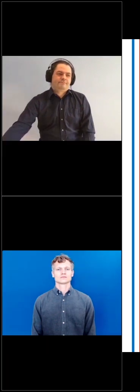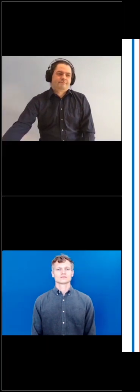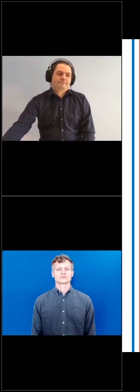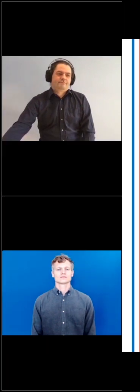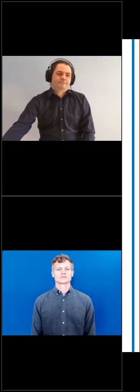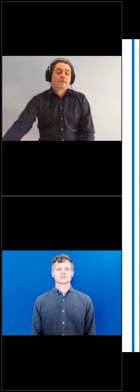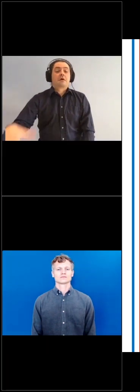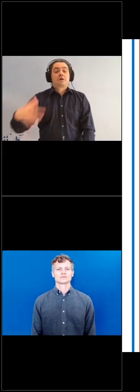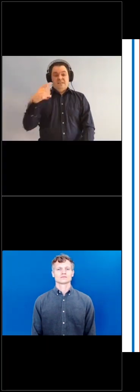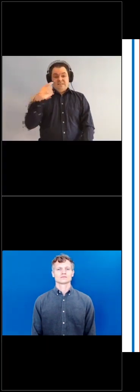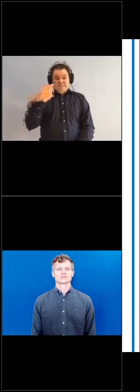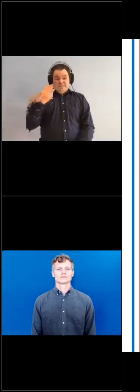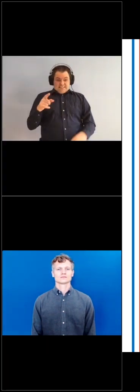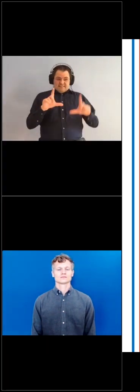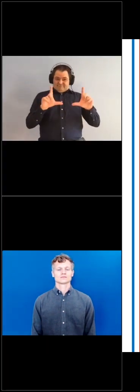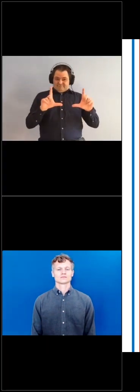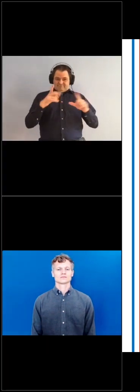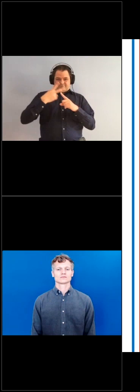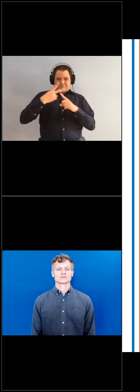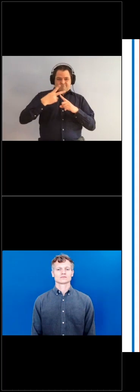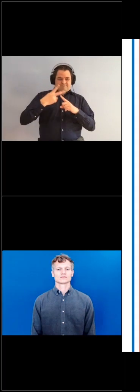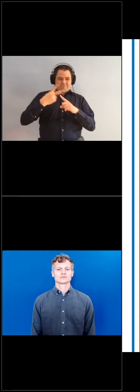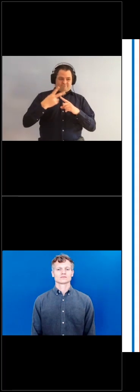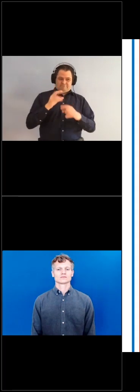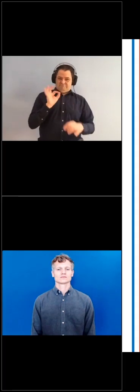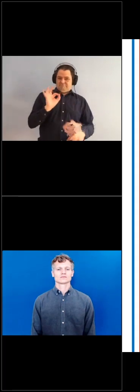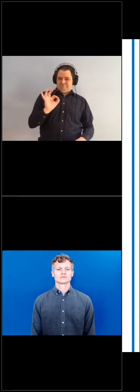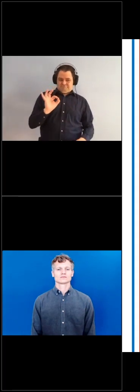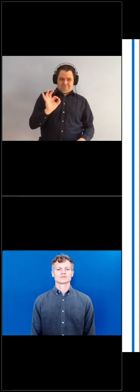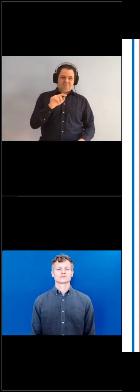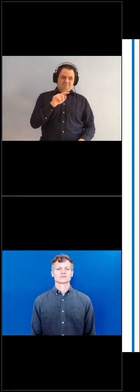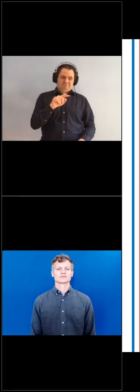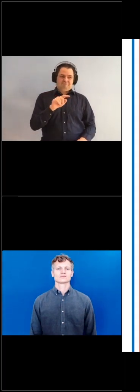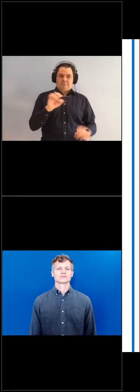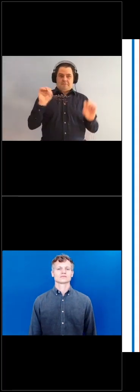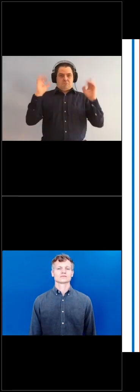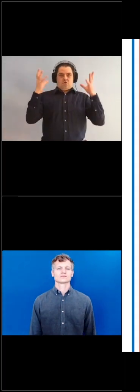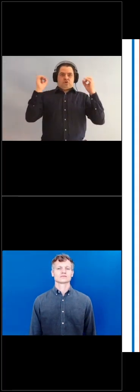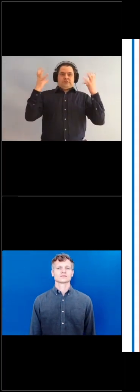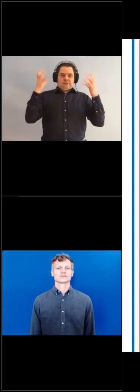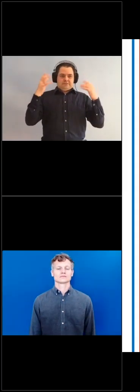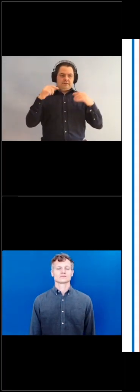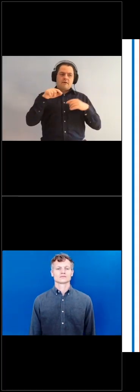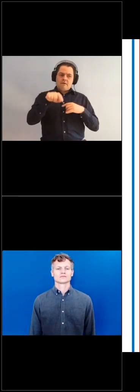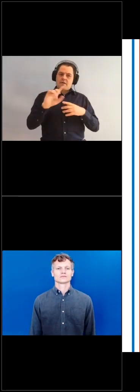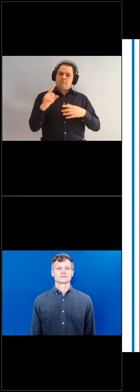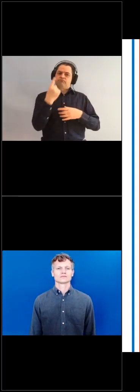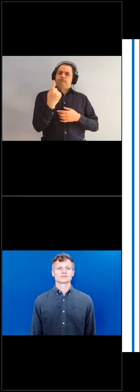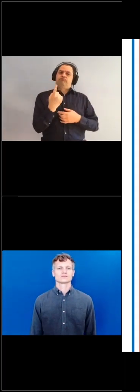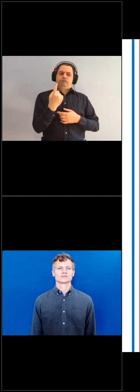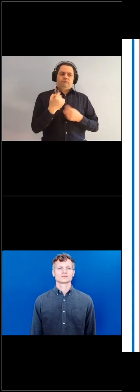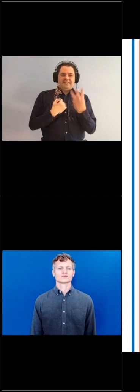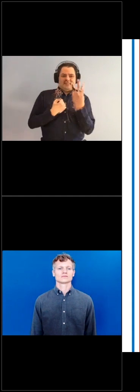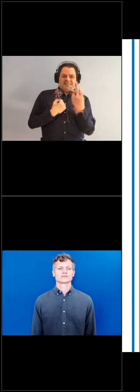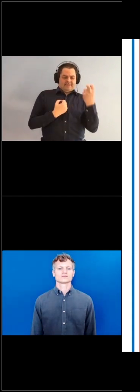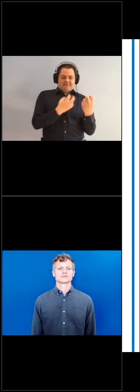So in this slide, we just see an example. Now the emergency office is using a sign language interpreter for their